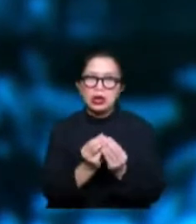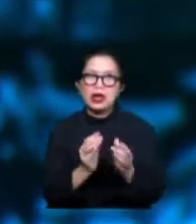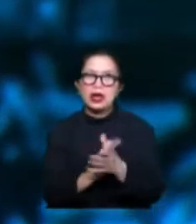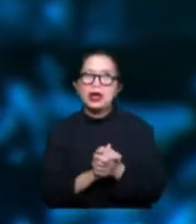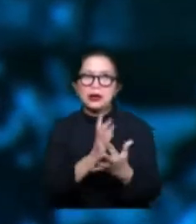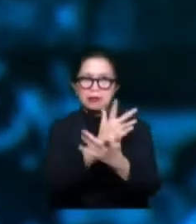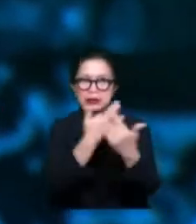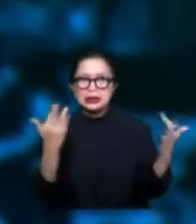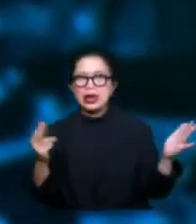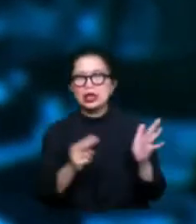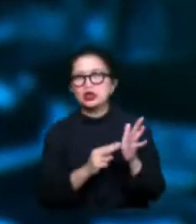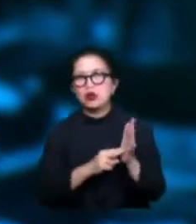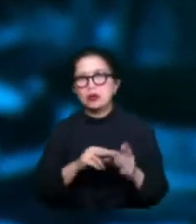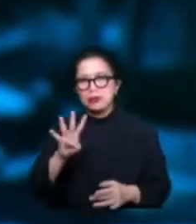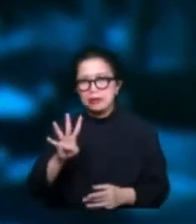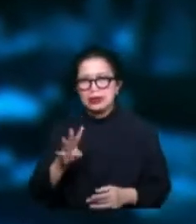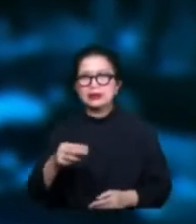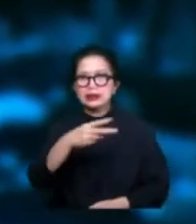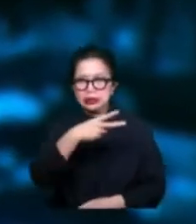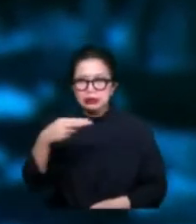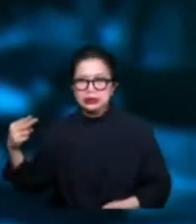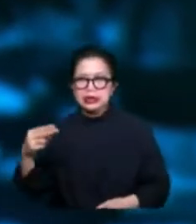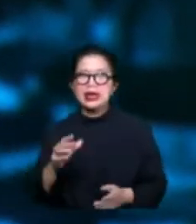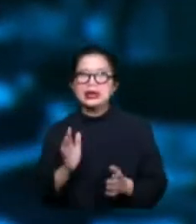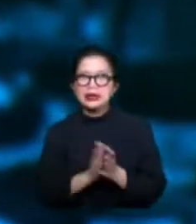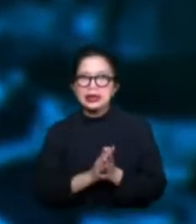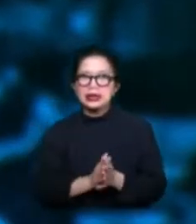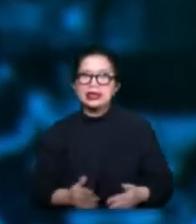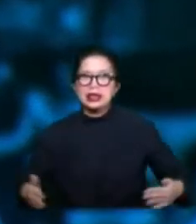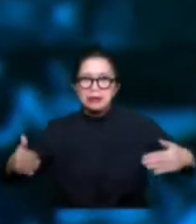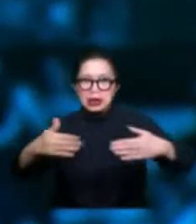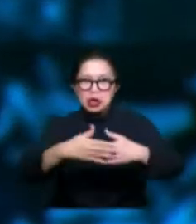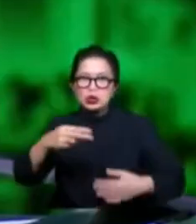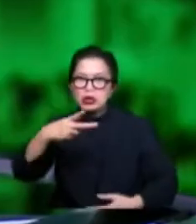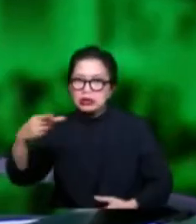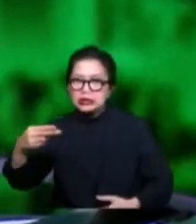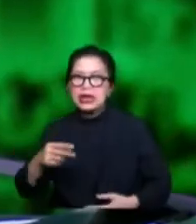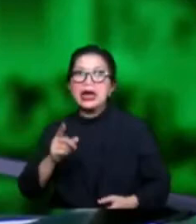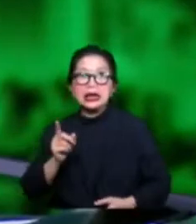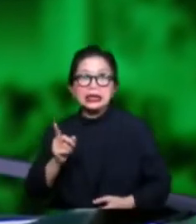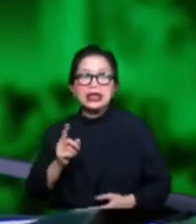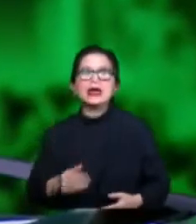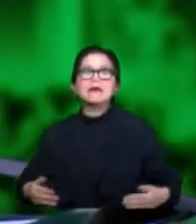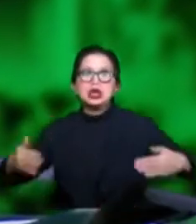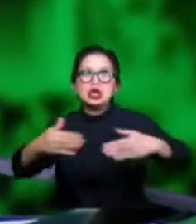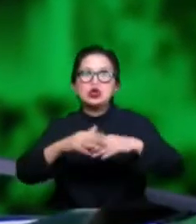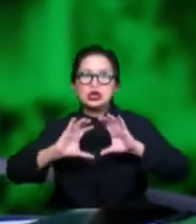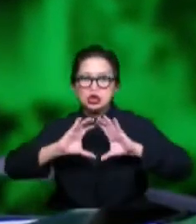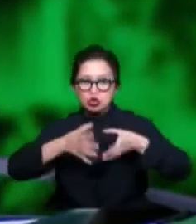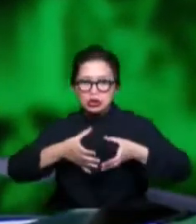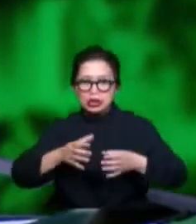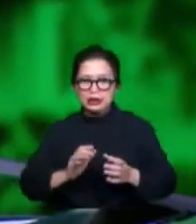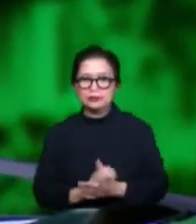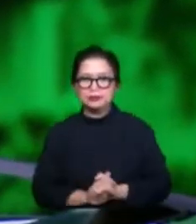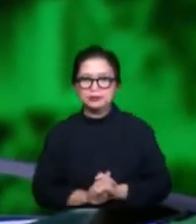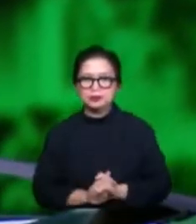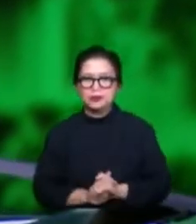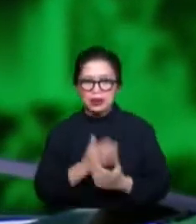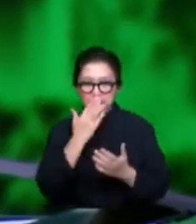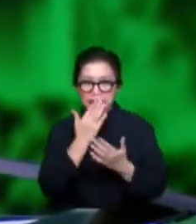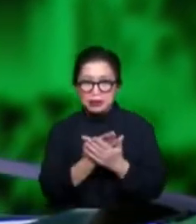much for your attention. Wassalamualaikum warahmatullahi wabarakatuh. Thank you very much, Mr. Djoko, for